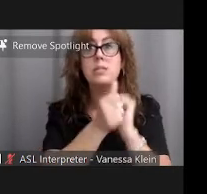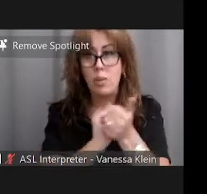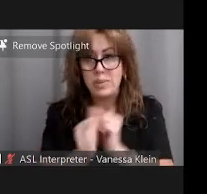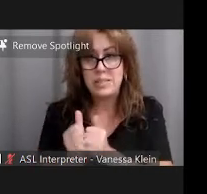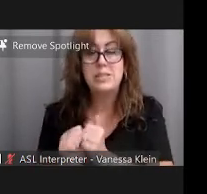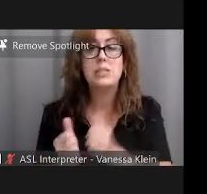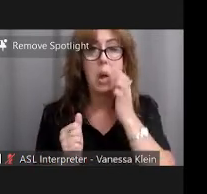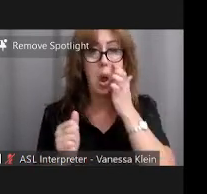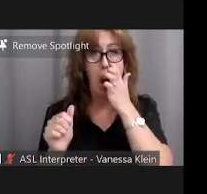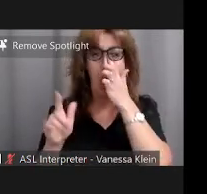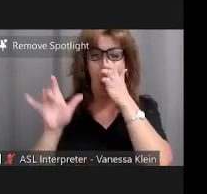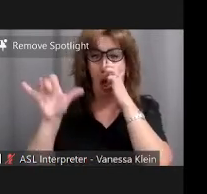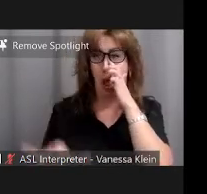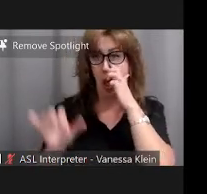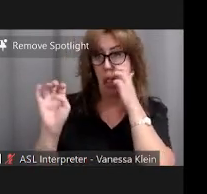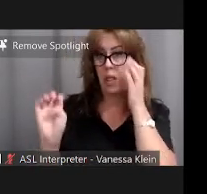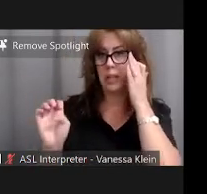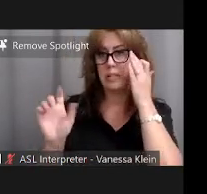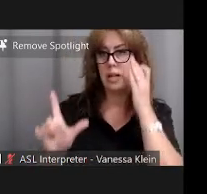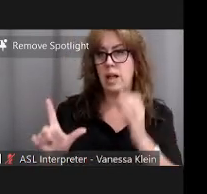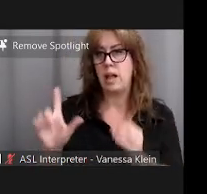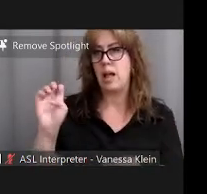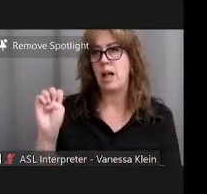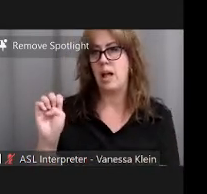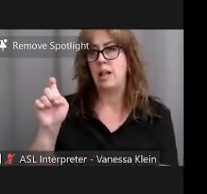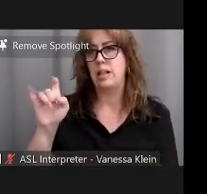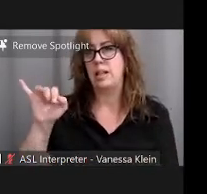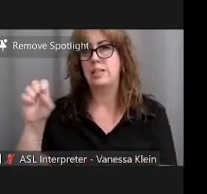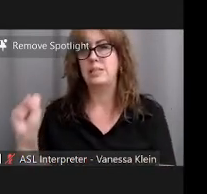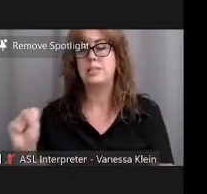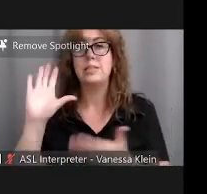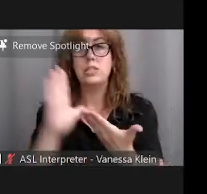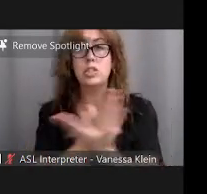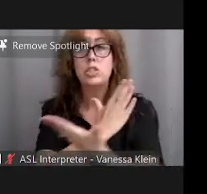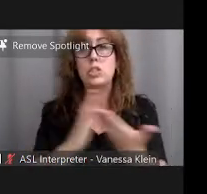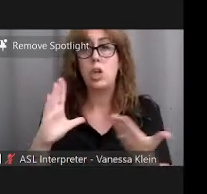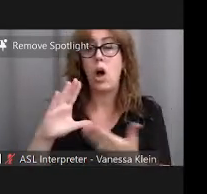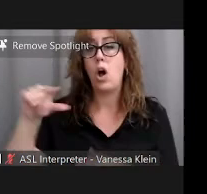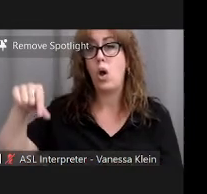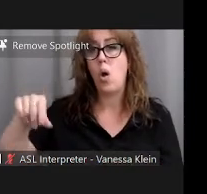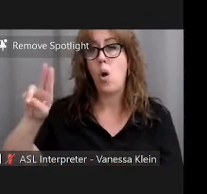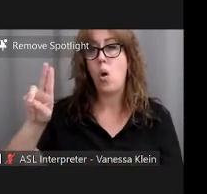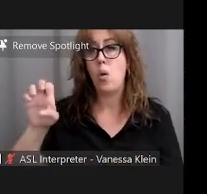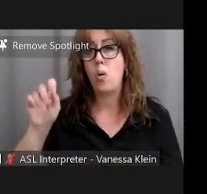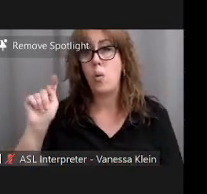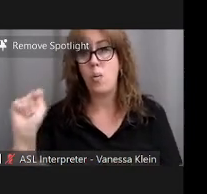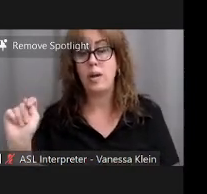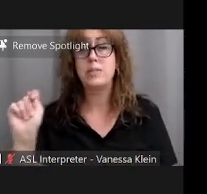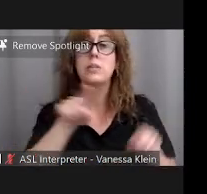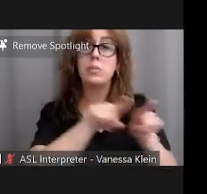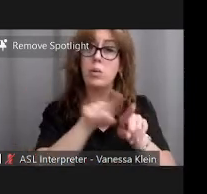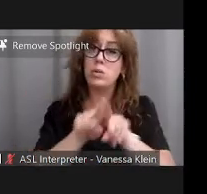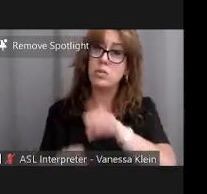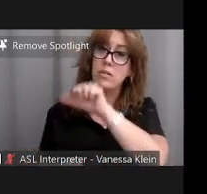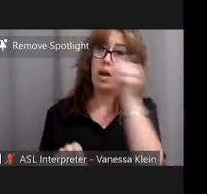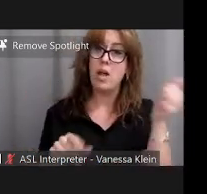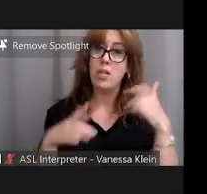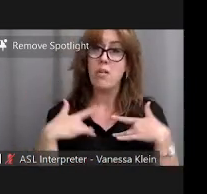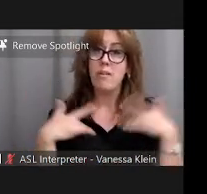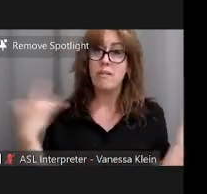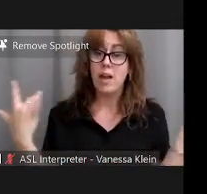now known as the Lexus Song Quest. And plus, we would also present other events or special